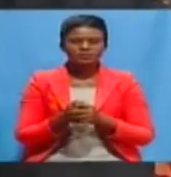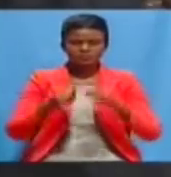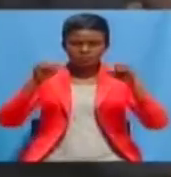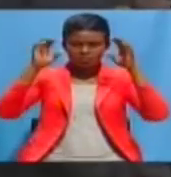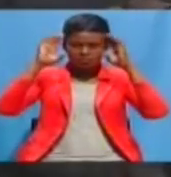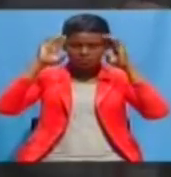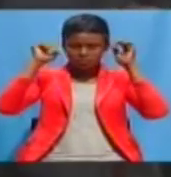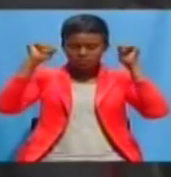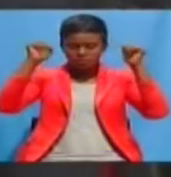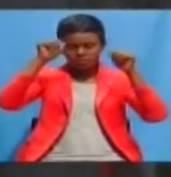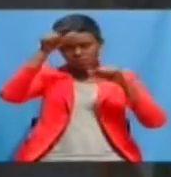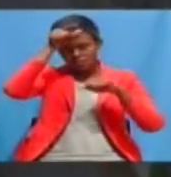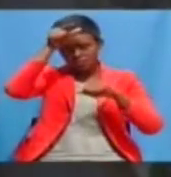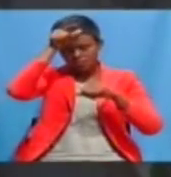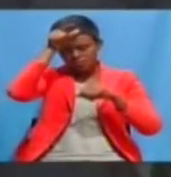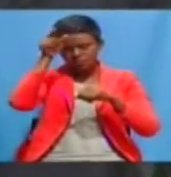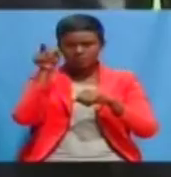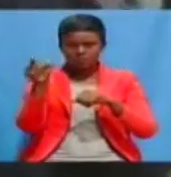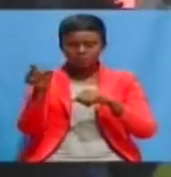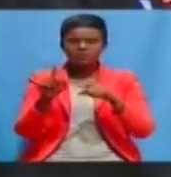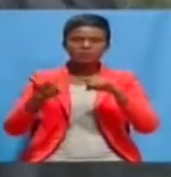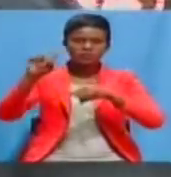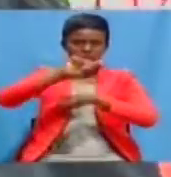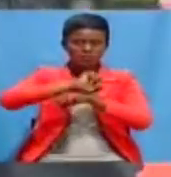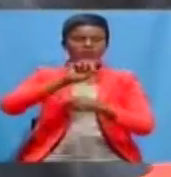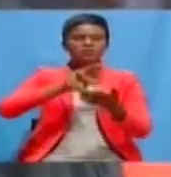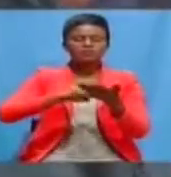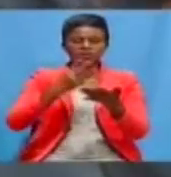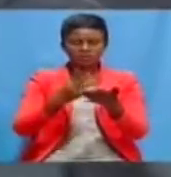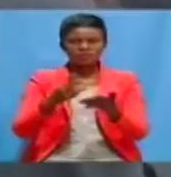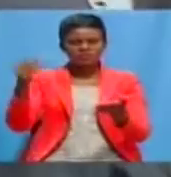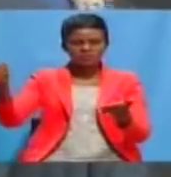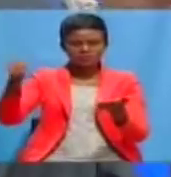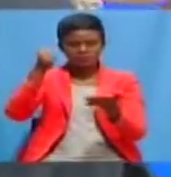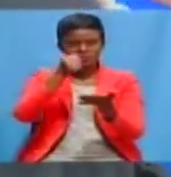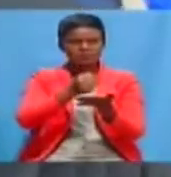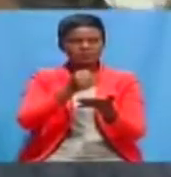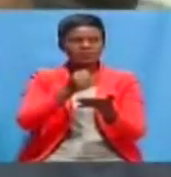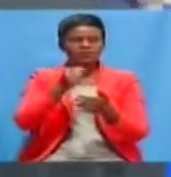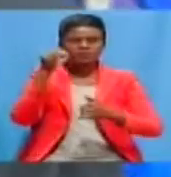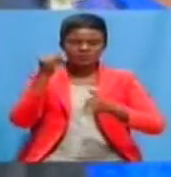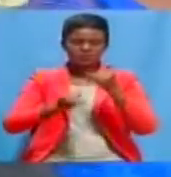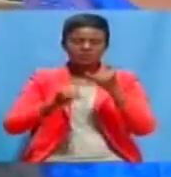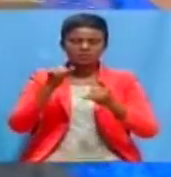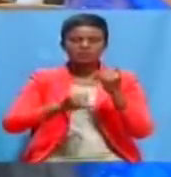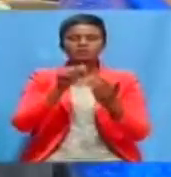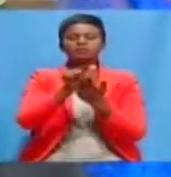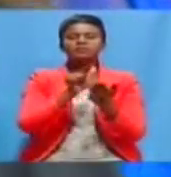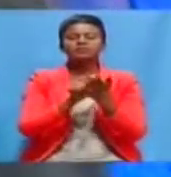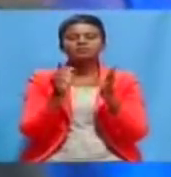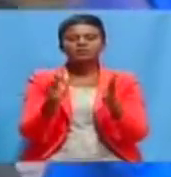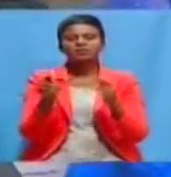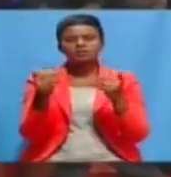President Edgar Lungu was today at the Supreme Court to witness the admission to the bar of the second and last batch of legal practitioners.